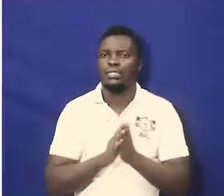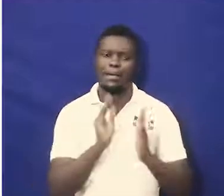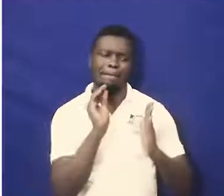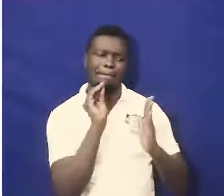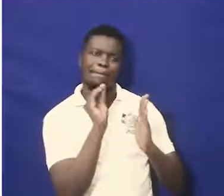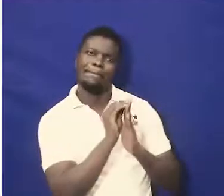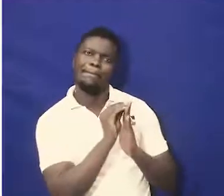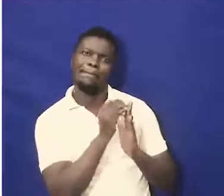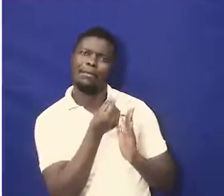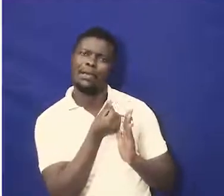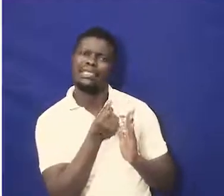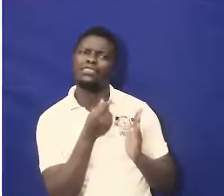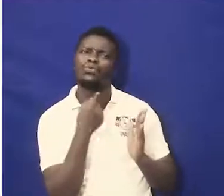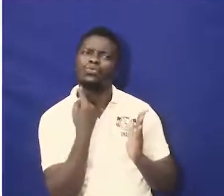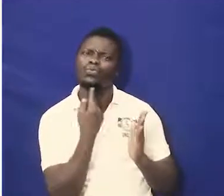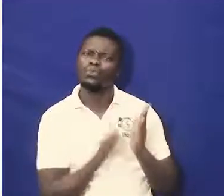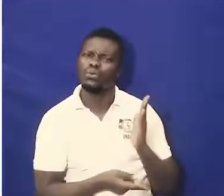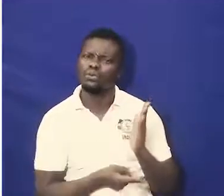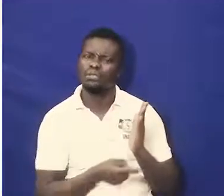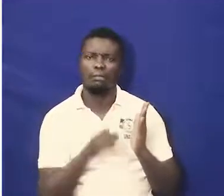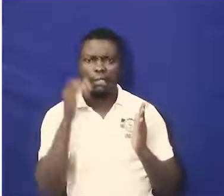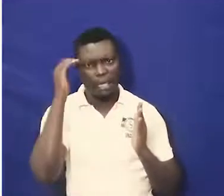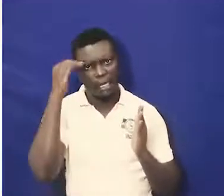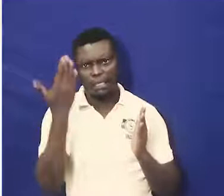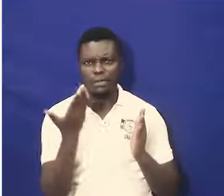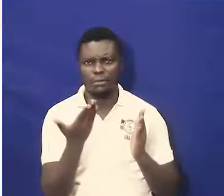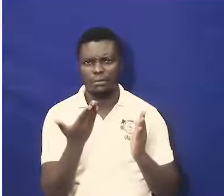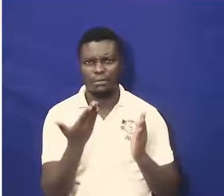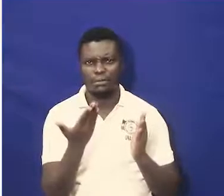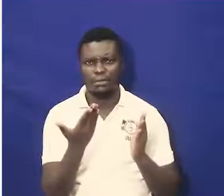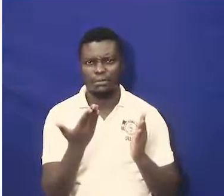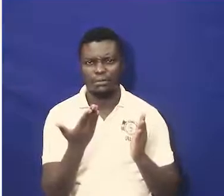price because I don't know it.